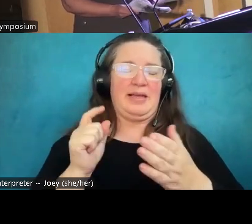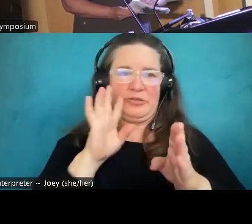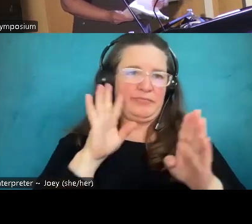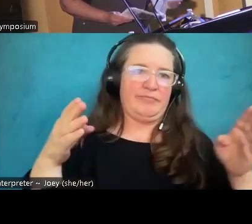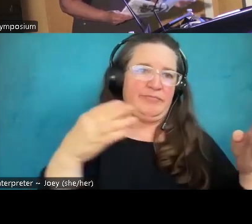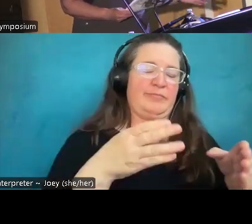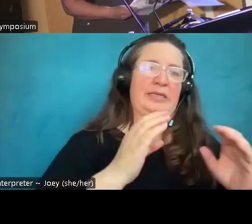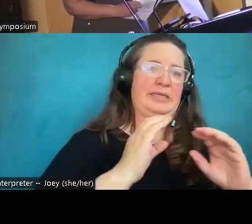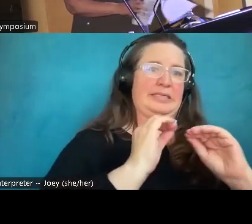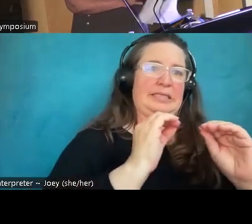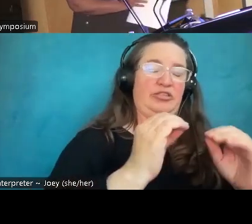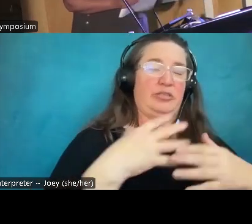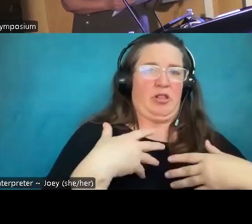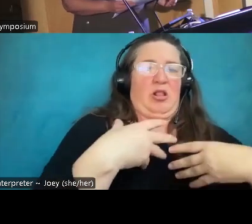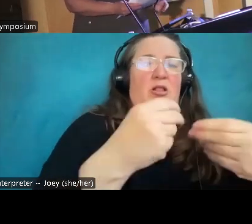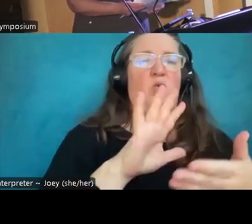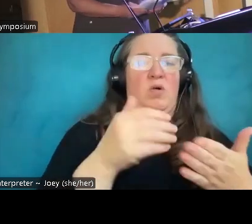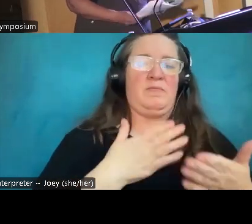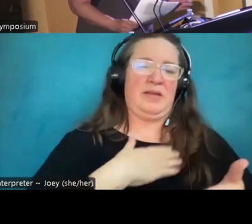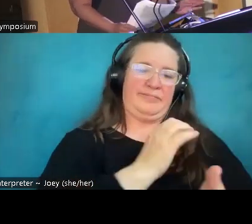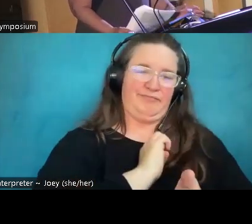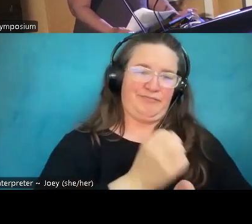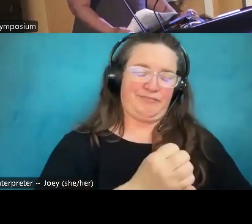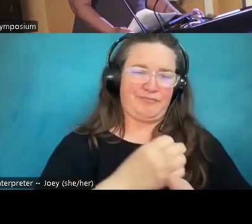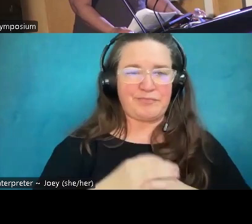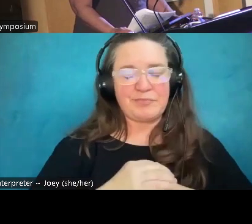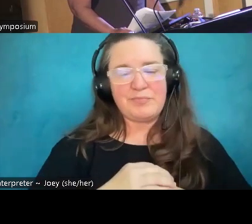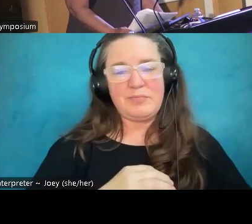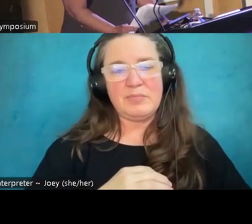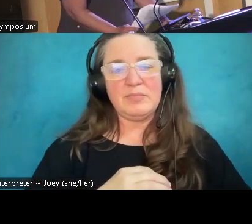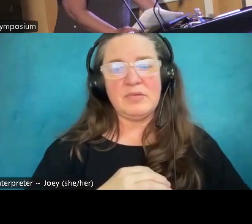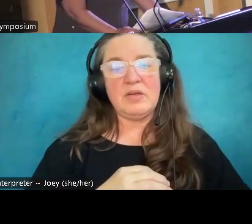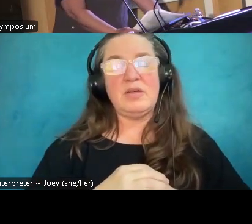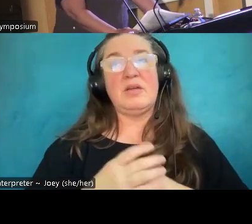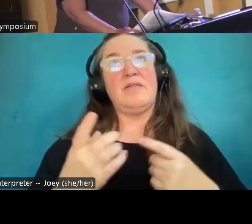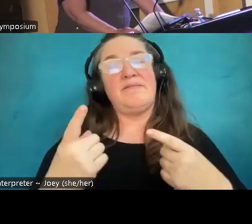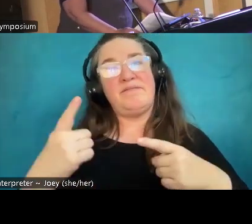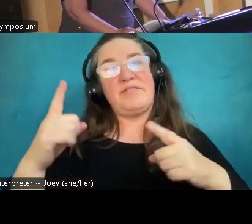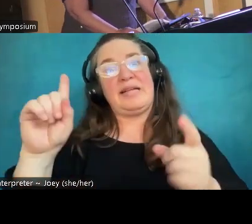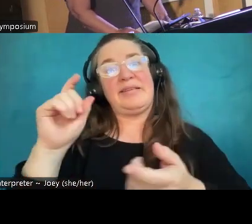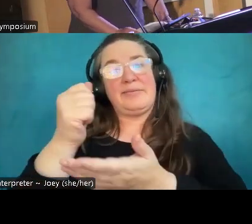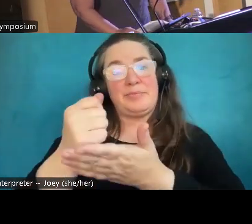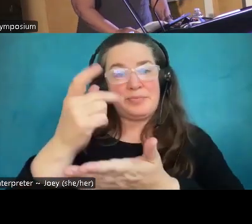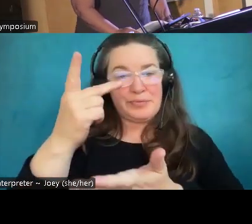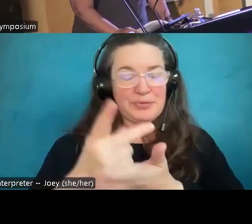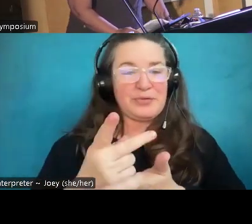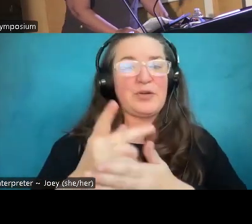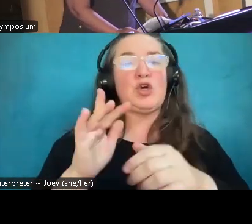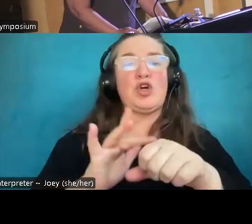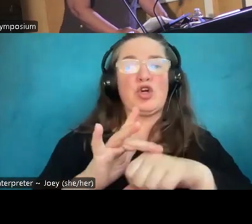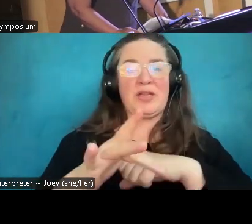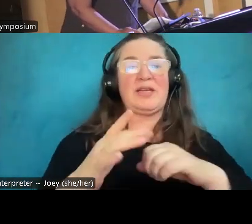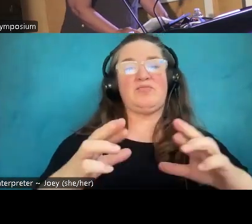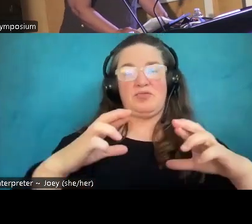teaching. So, when I was finally granted early retirement with disability in February of